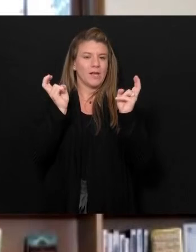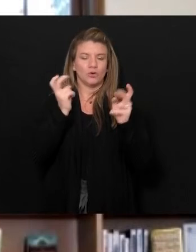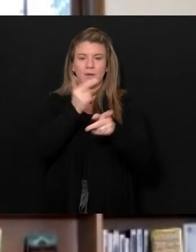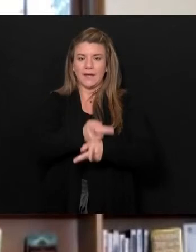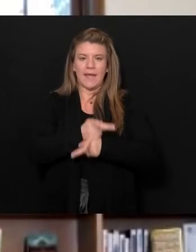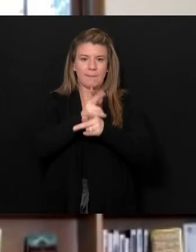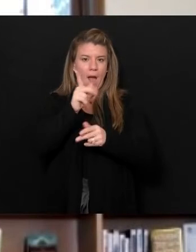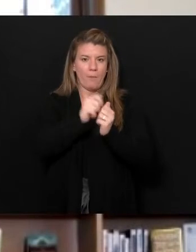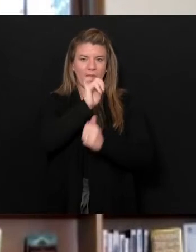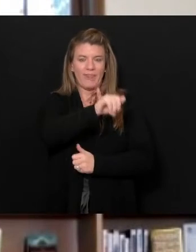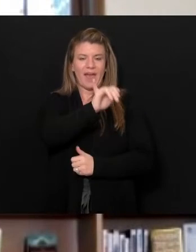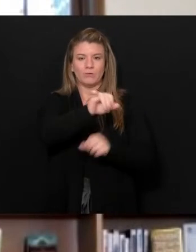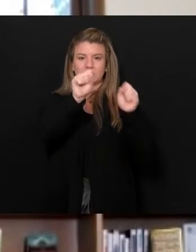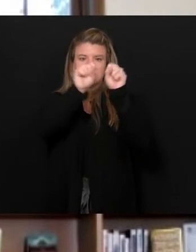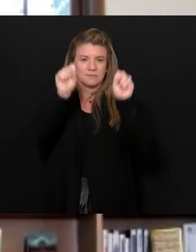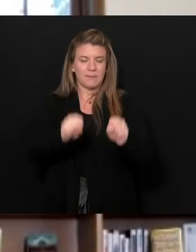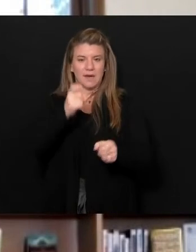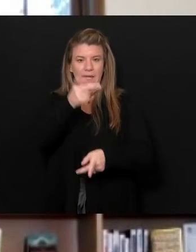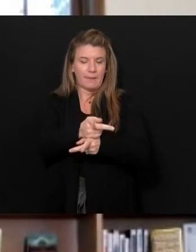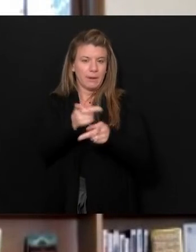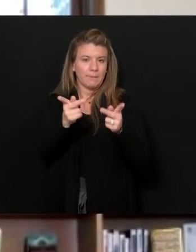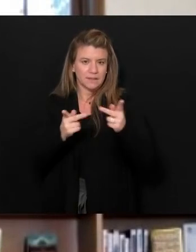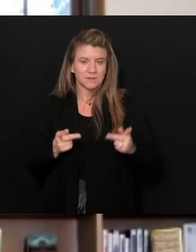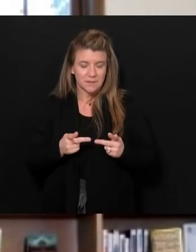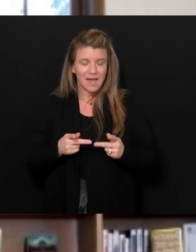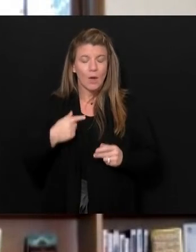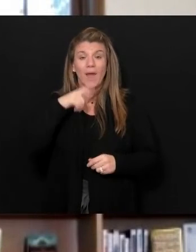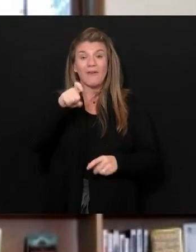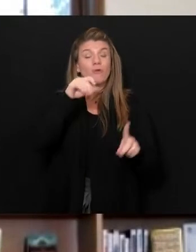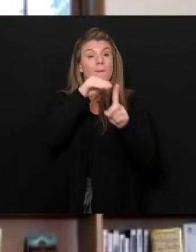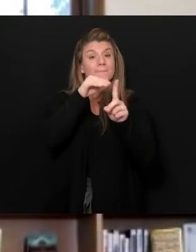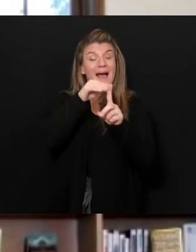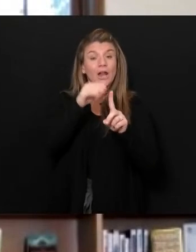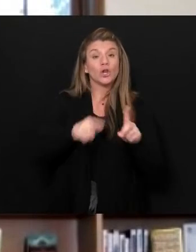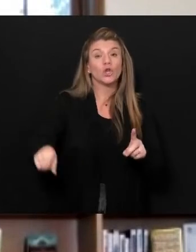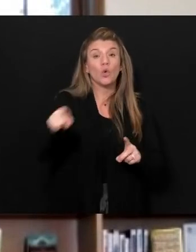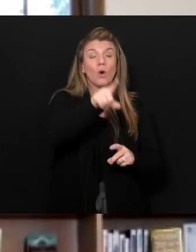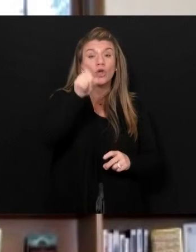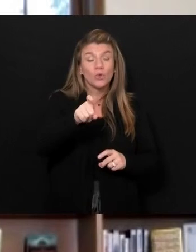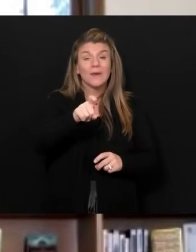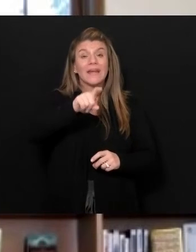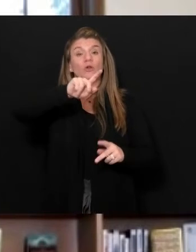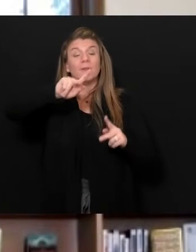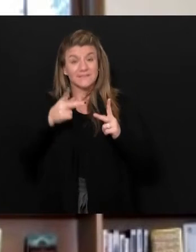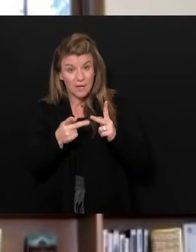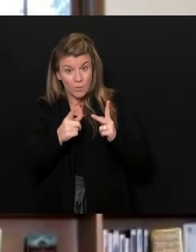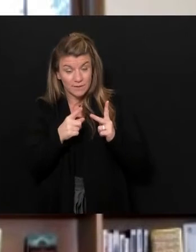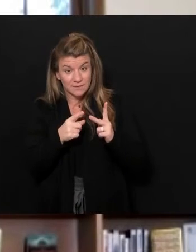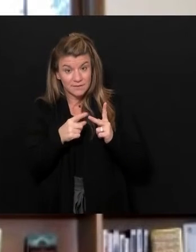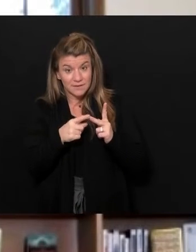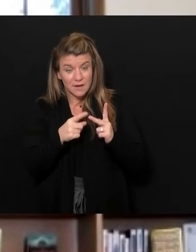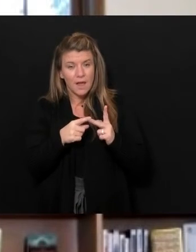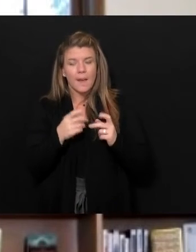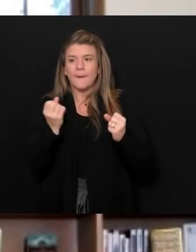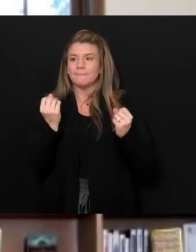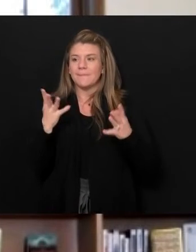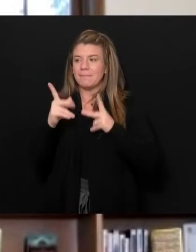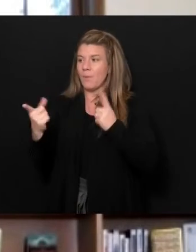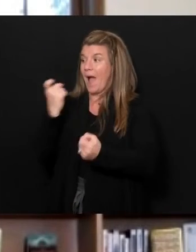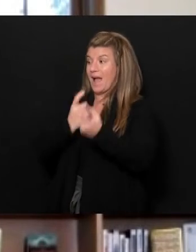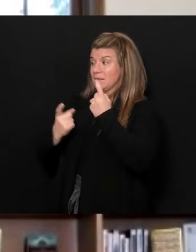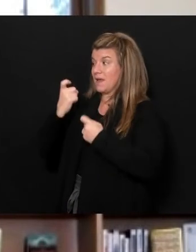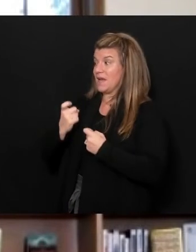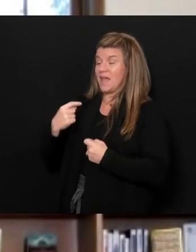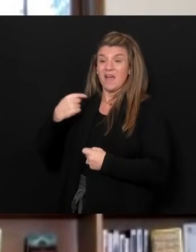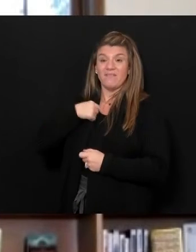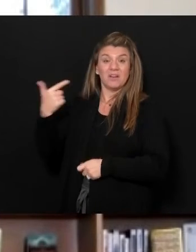but those are systematically kept in place. And we do need to remind everyone they do need to get the second vaccine. We get that question a lot. It